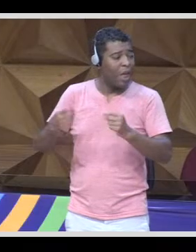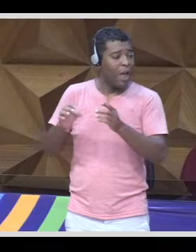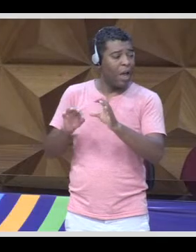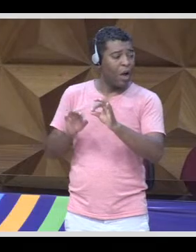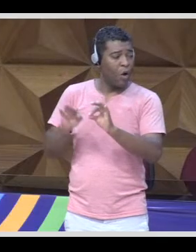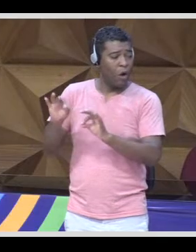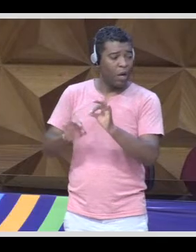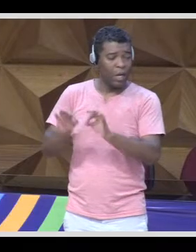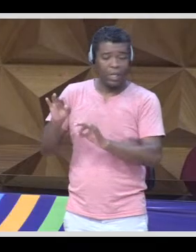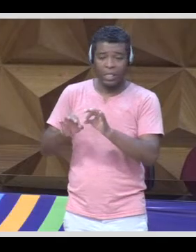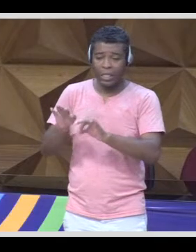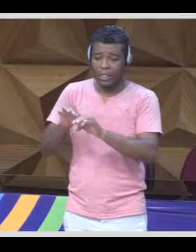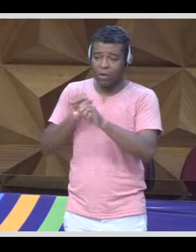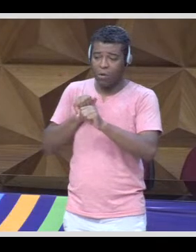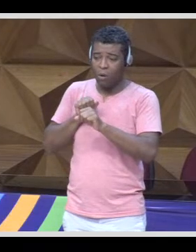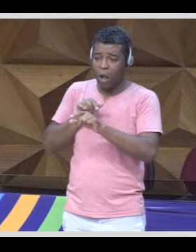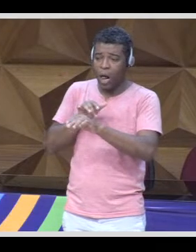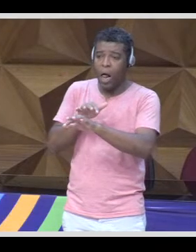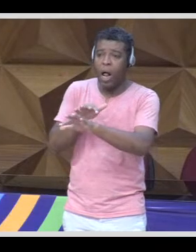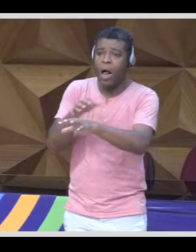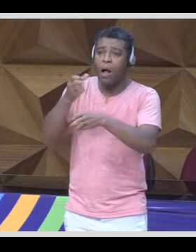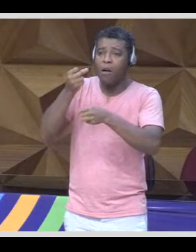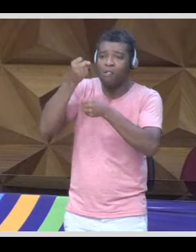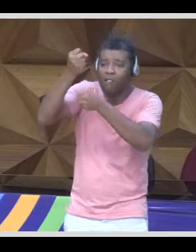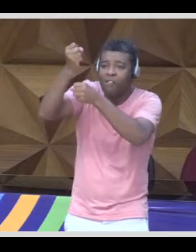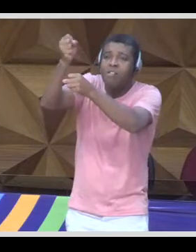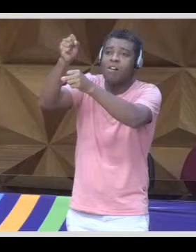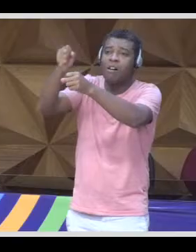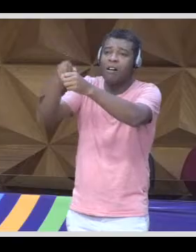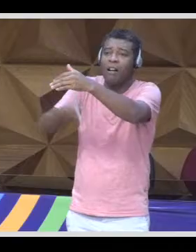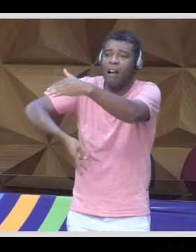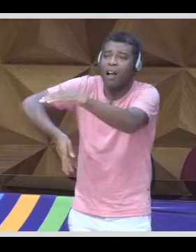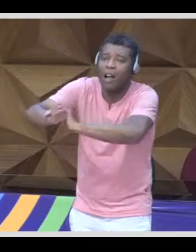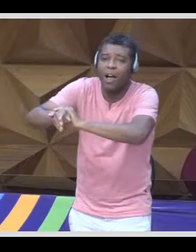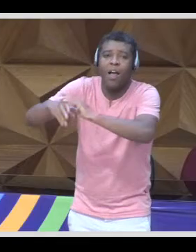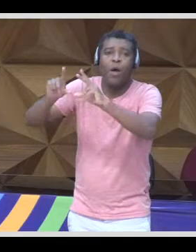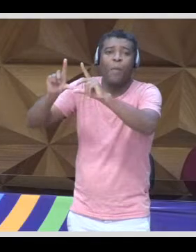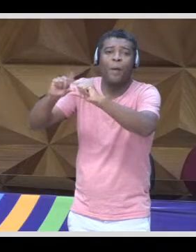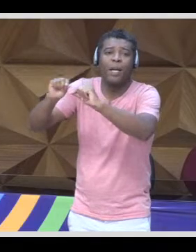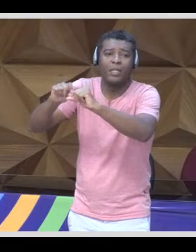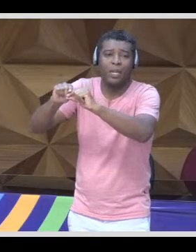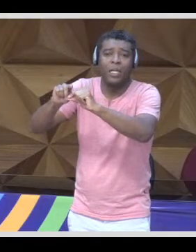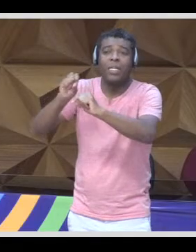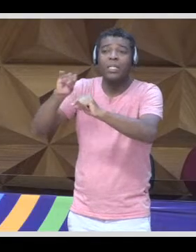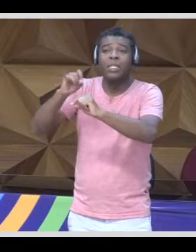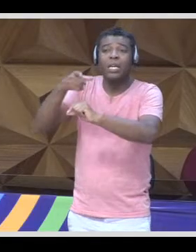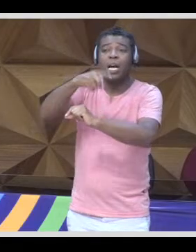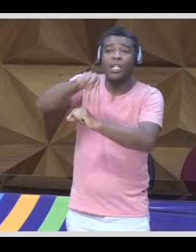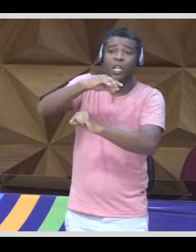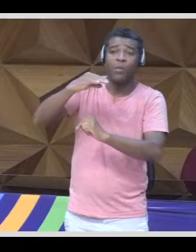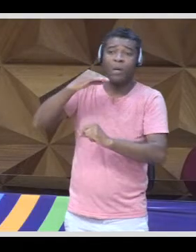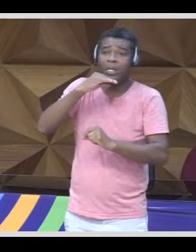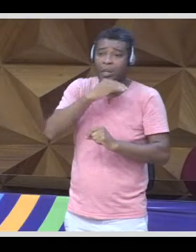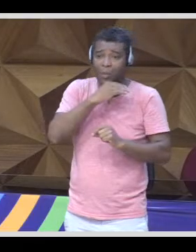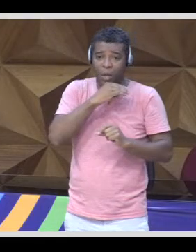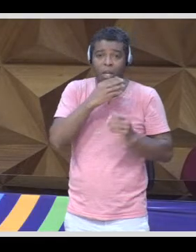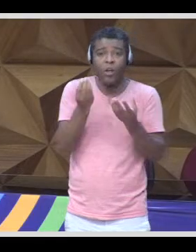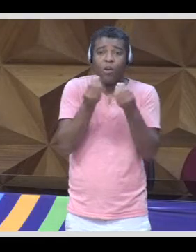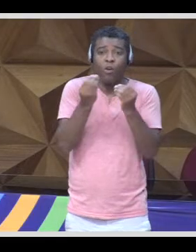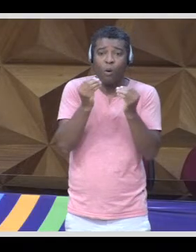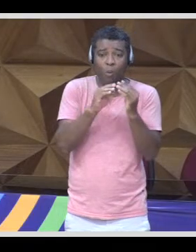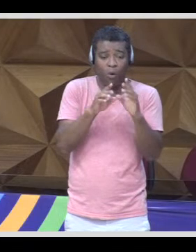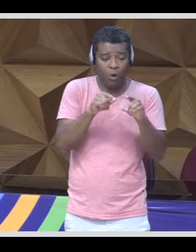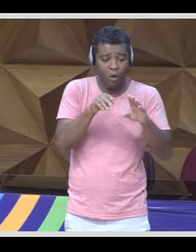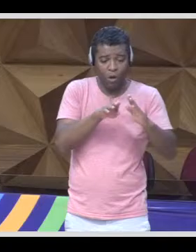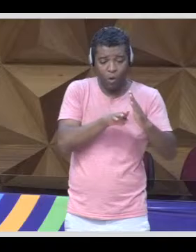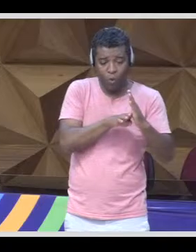Brasilia. And if we look at how these topics evolve over time, we see clearly how the network, meaning the groups